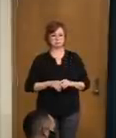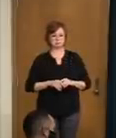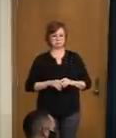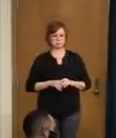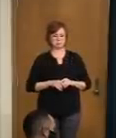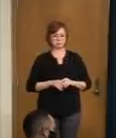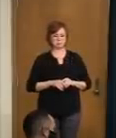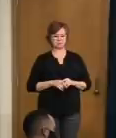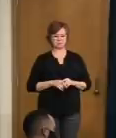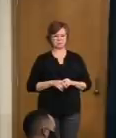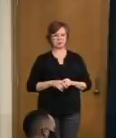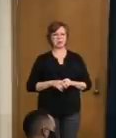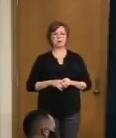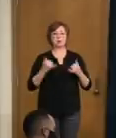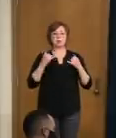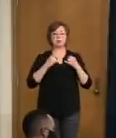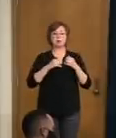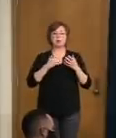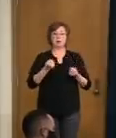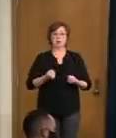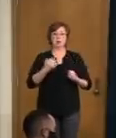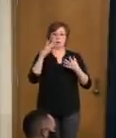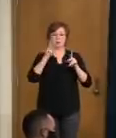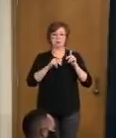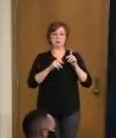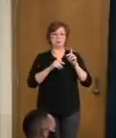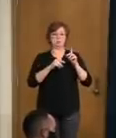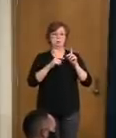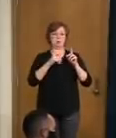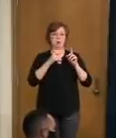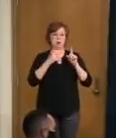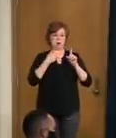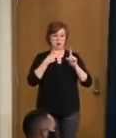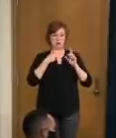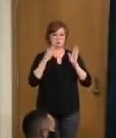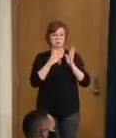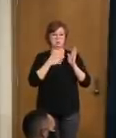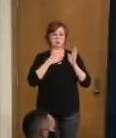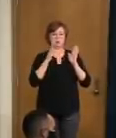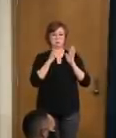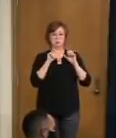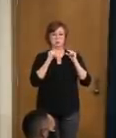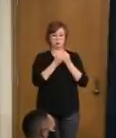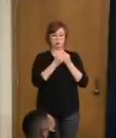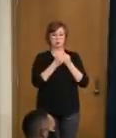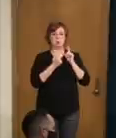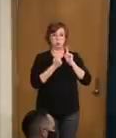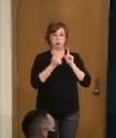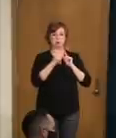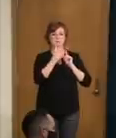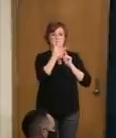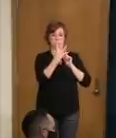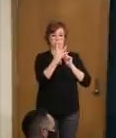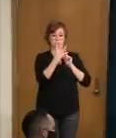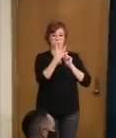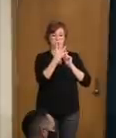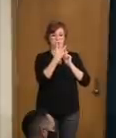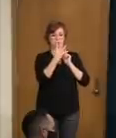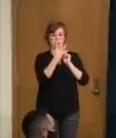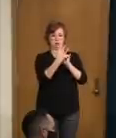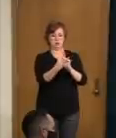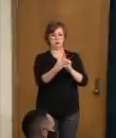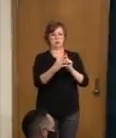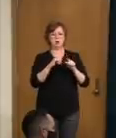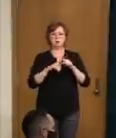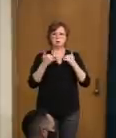to have declined, but also given this high rate of asymptomatic transmission, how much do we actually know about where exactly people